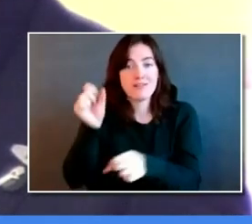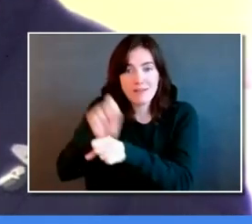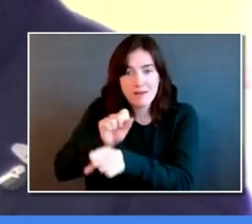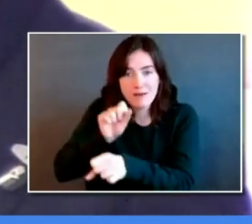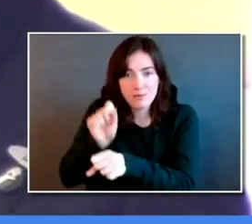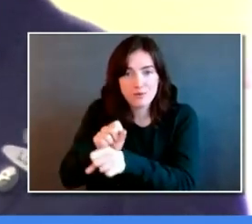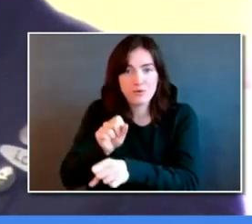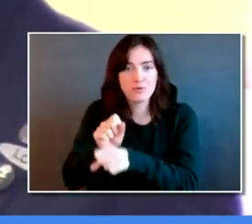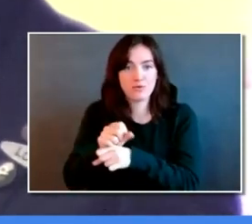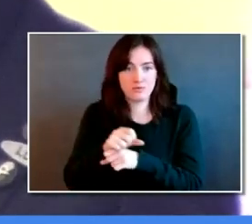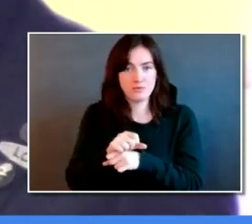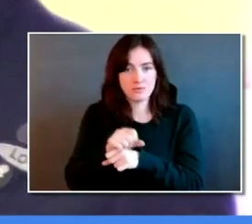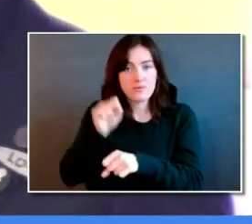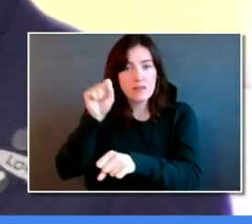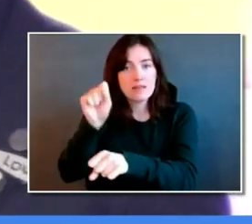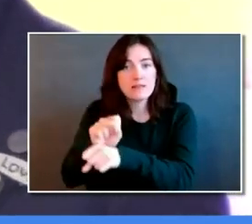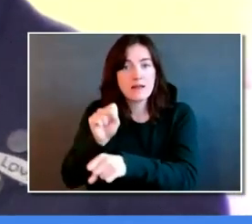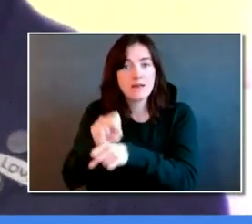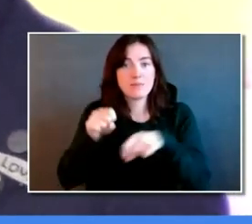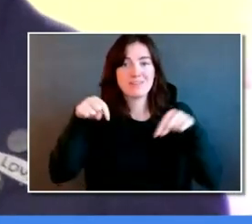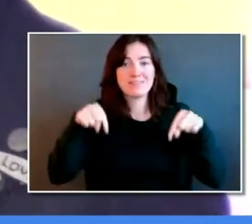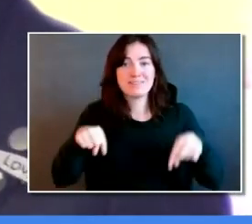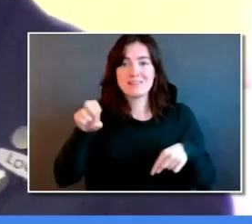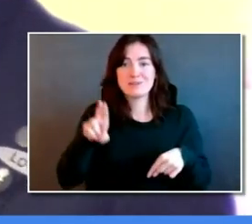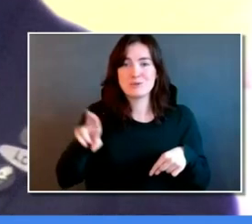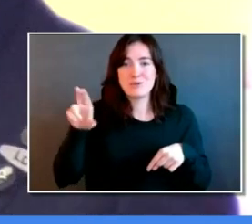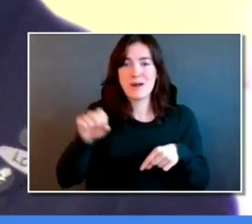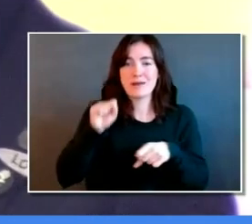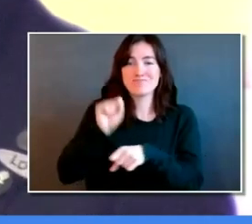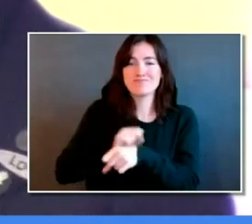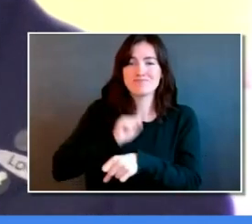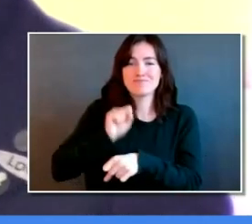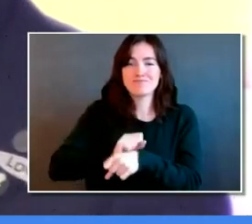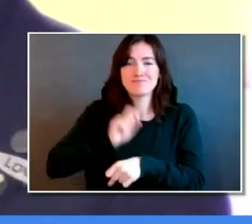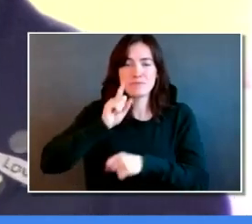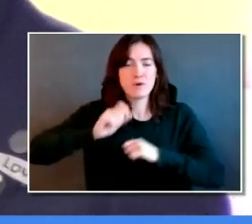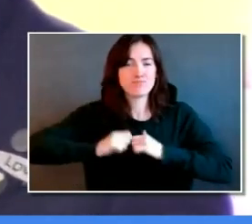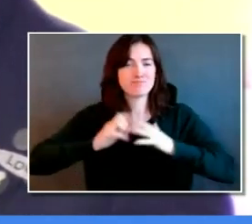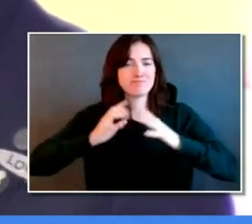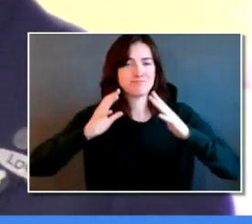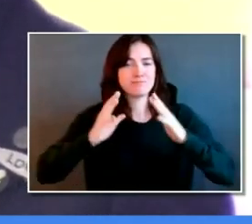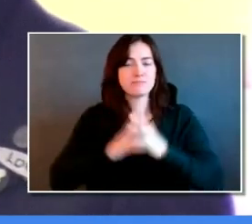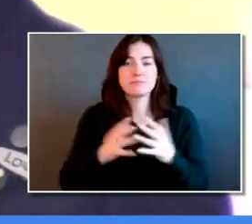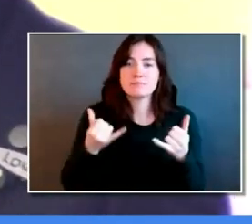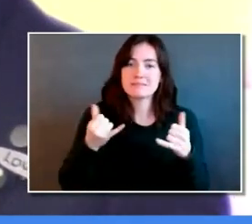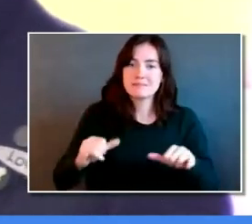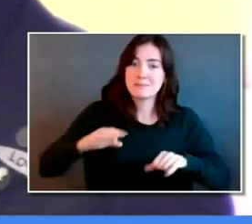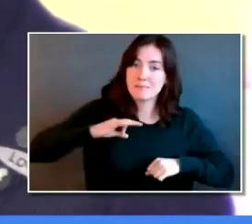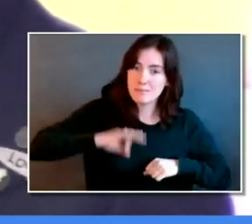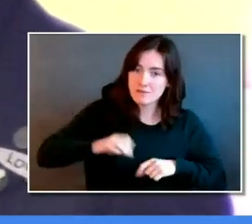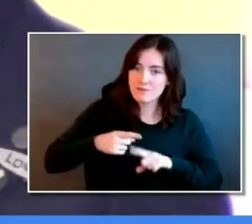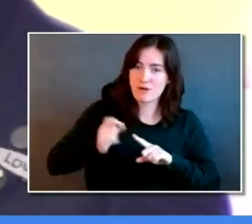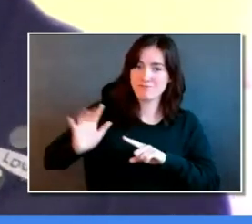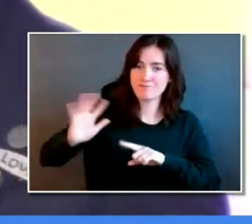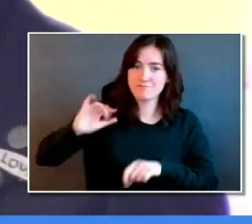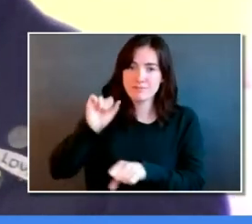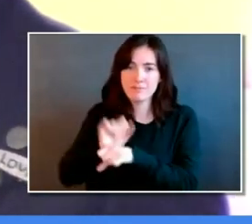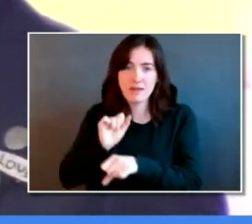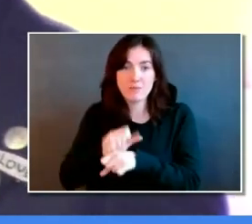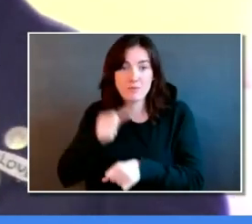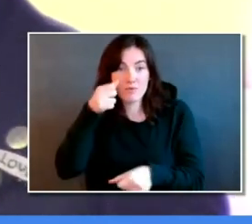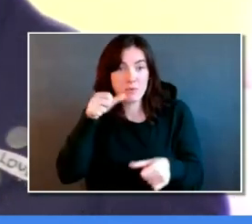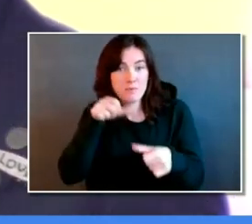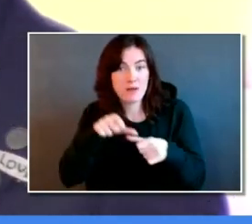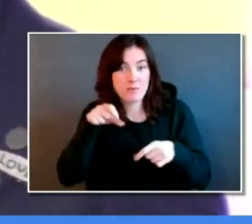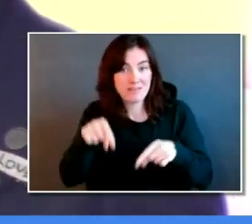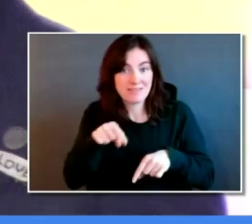labor in which this United States was created and still benefits from. We remember that this nation was built on the labor of enslaved people